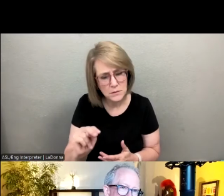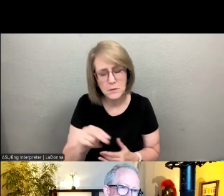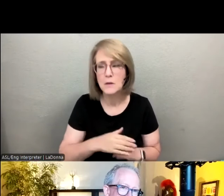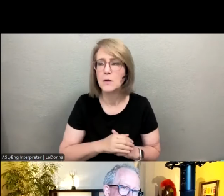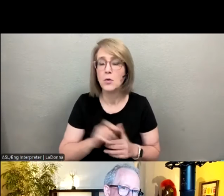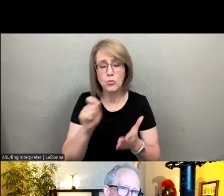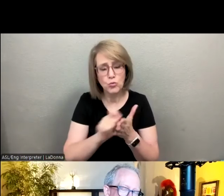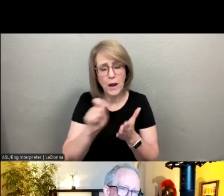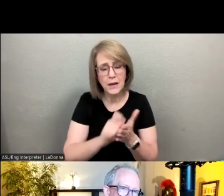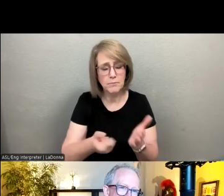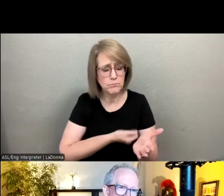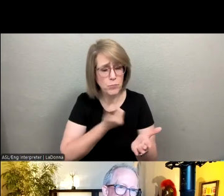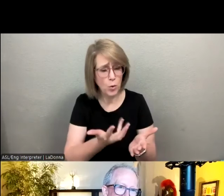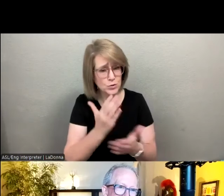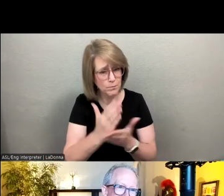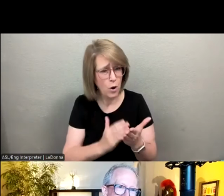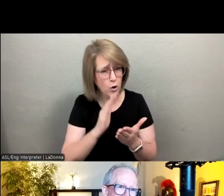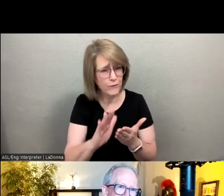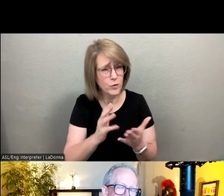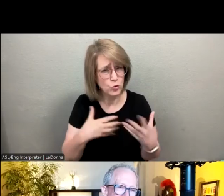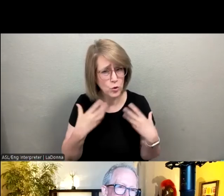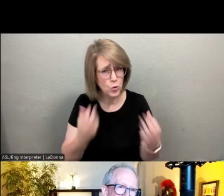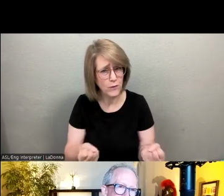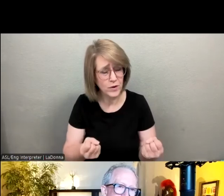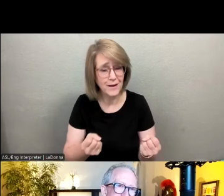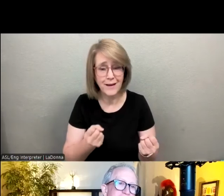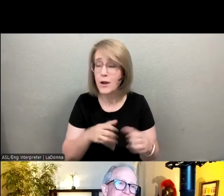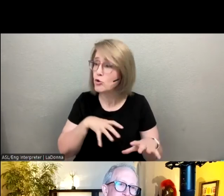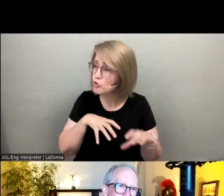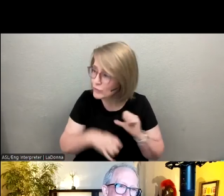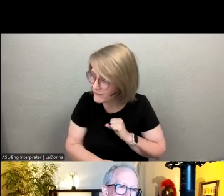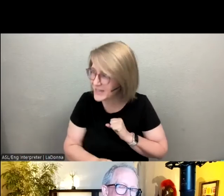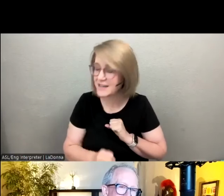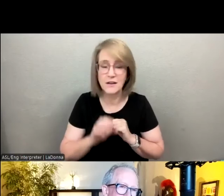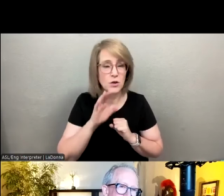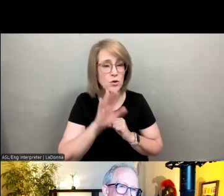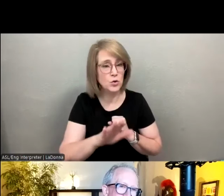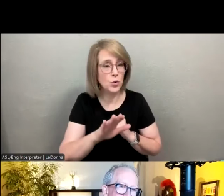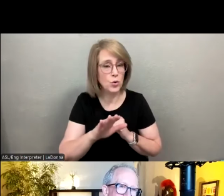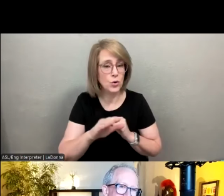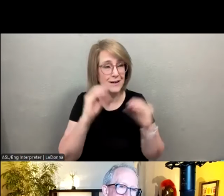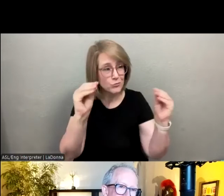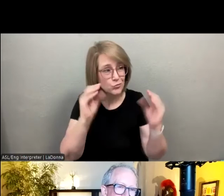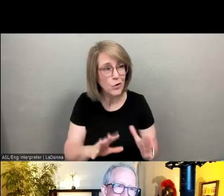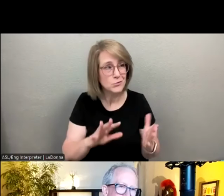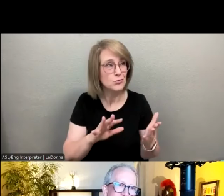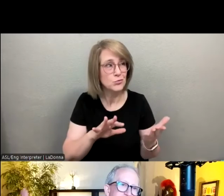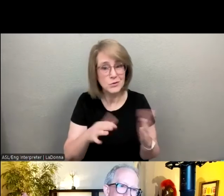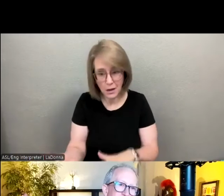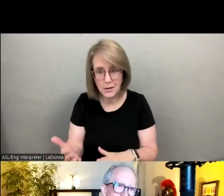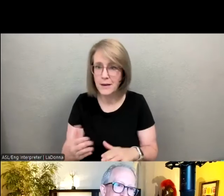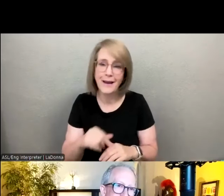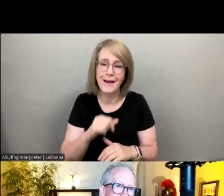instructor. And I guess I had never thought about, Silouan, that what your relationship with him was like, that this wasn't a